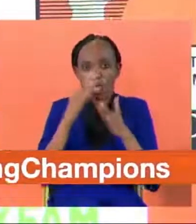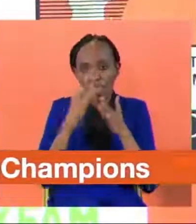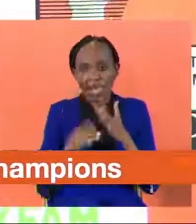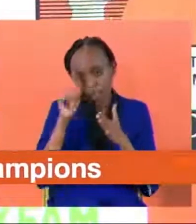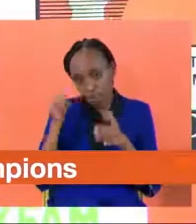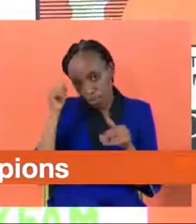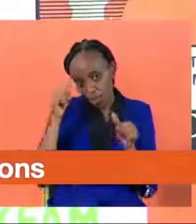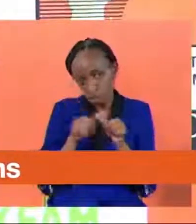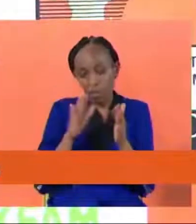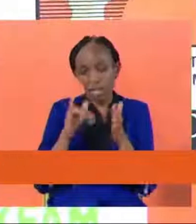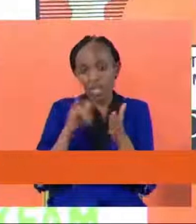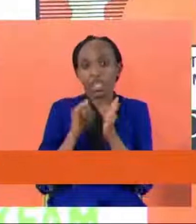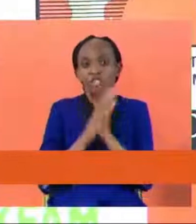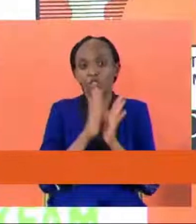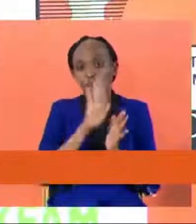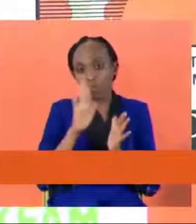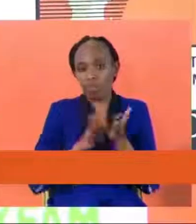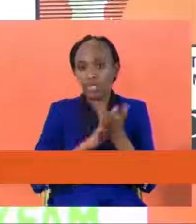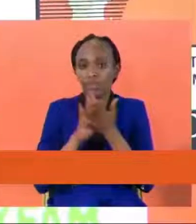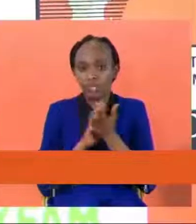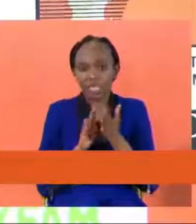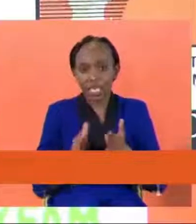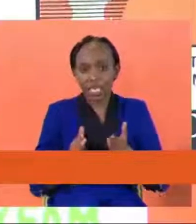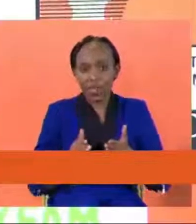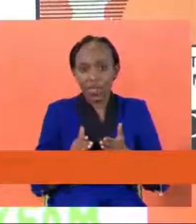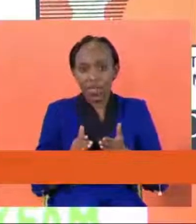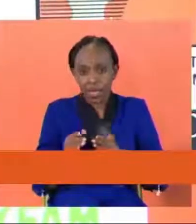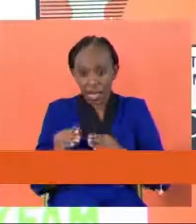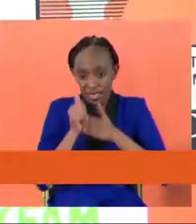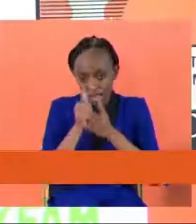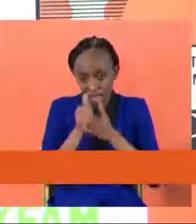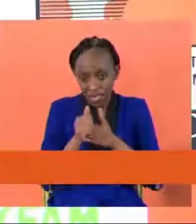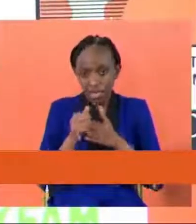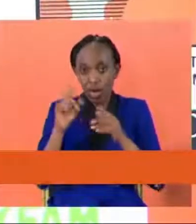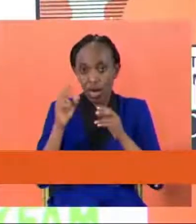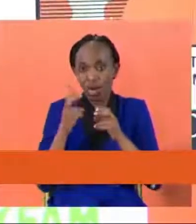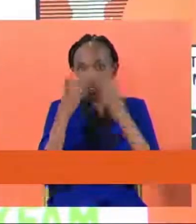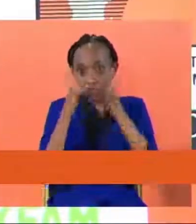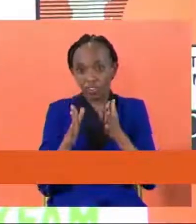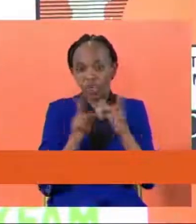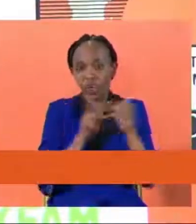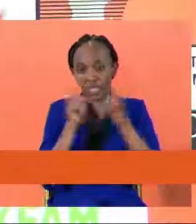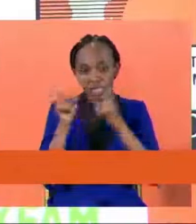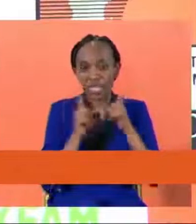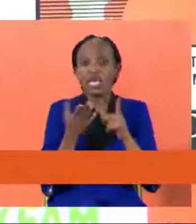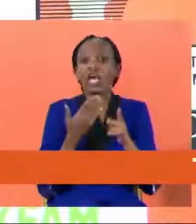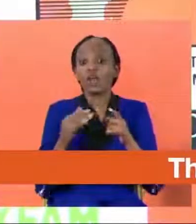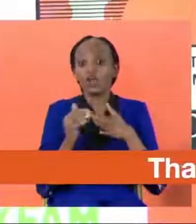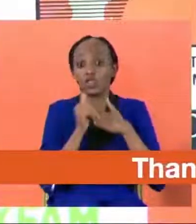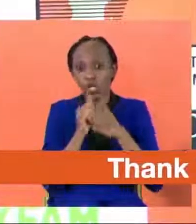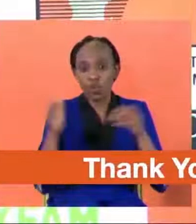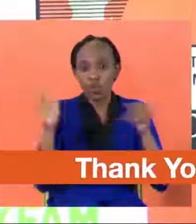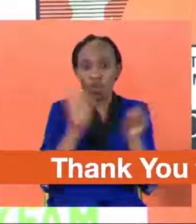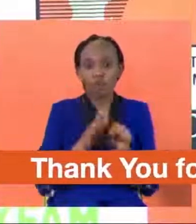to remember that your story is basically taking your audience on a journey. And you want to take them to a complete journey all the